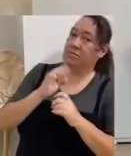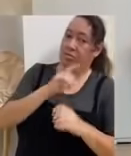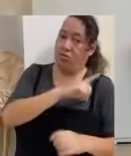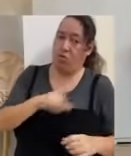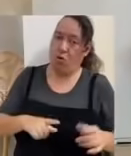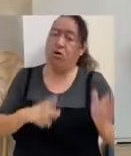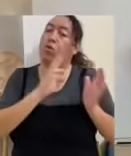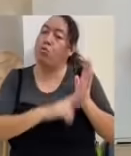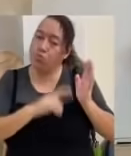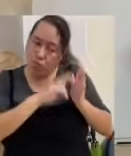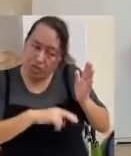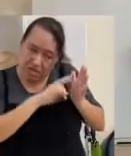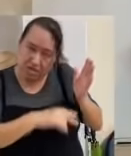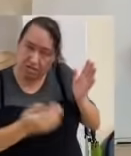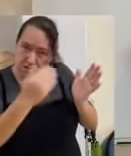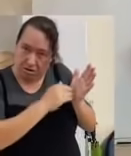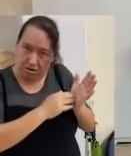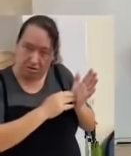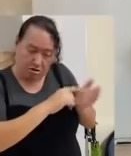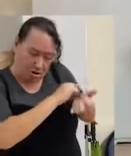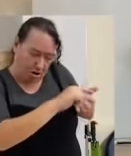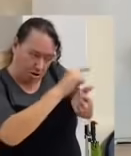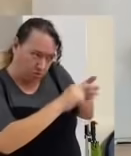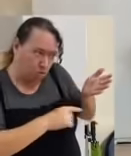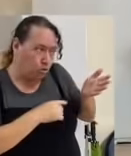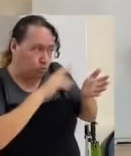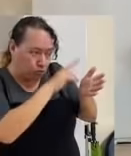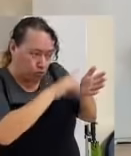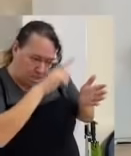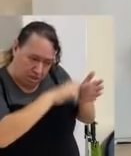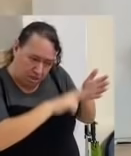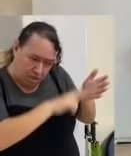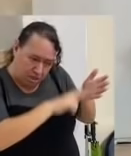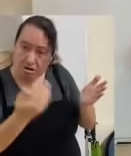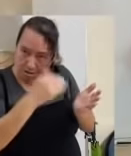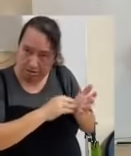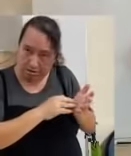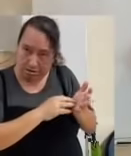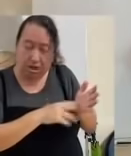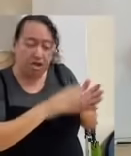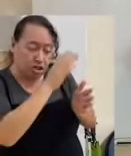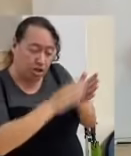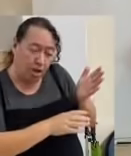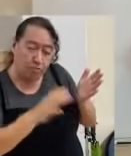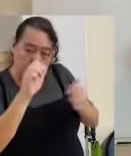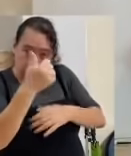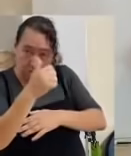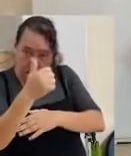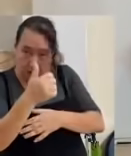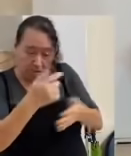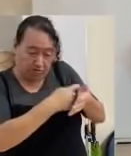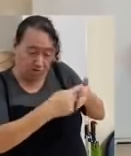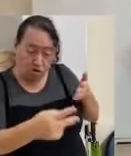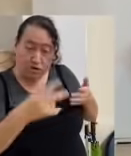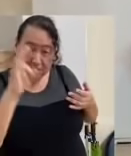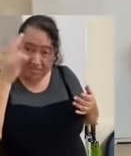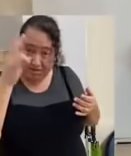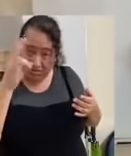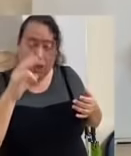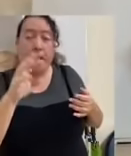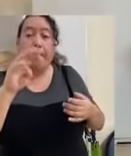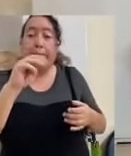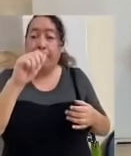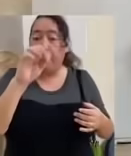this gospel. Reread this gospel. It's chapter 10, 17. Mark